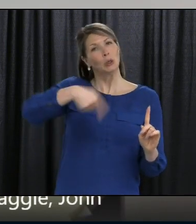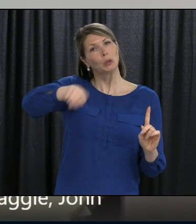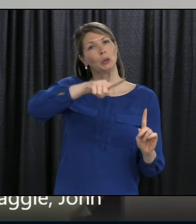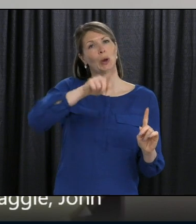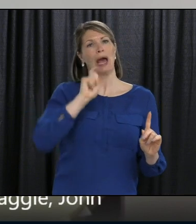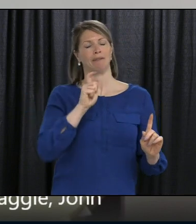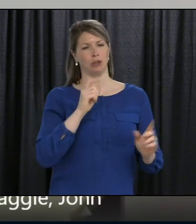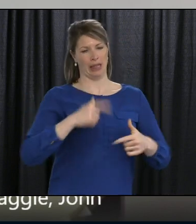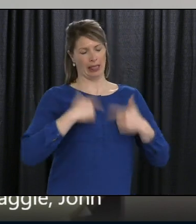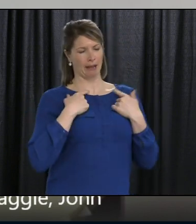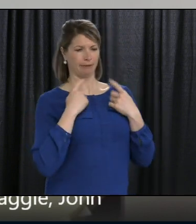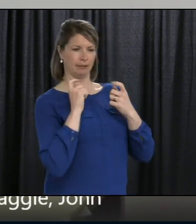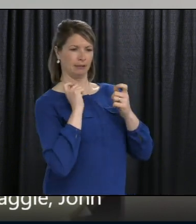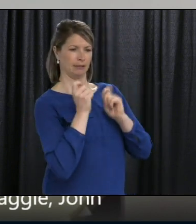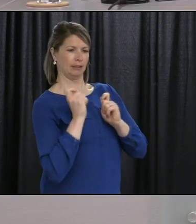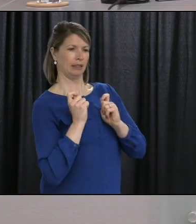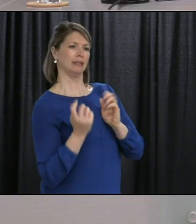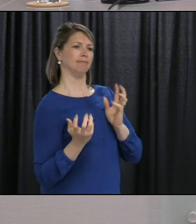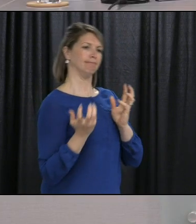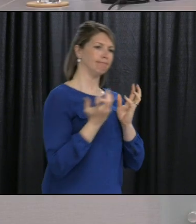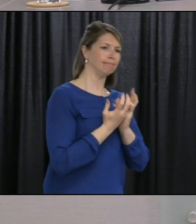a virtue for this.